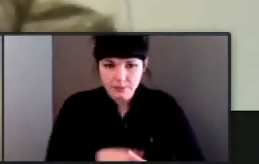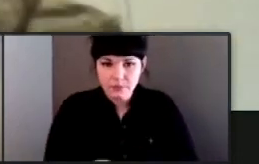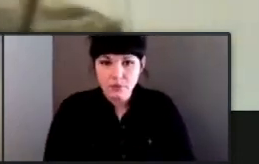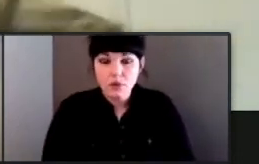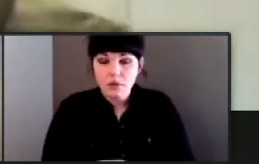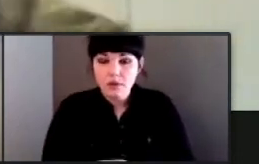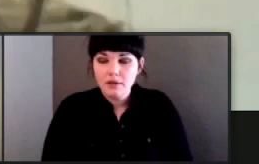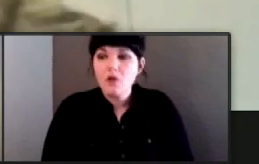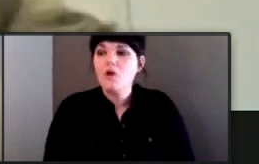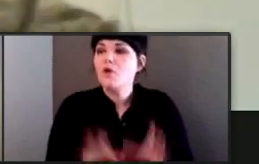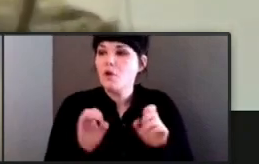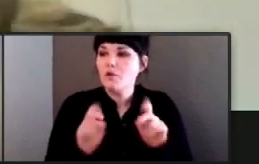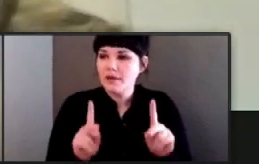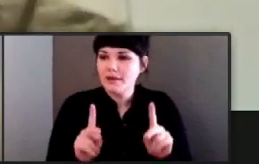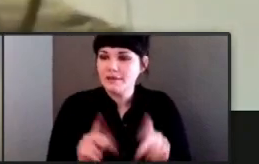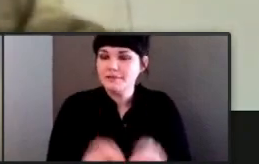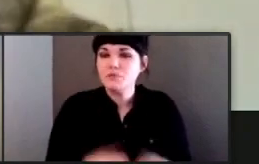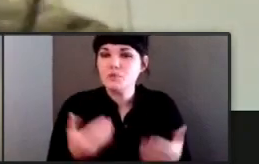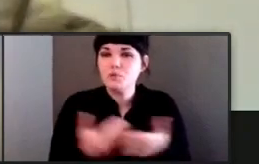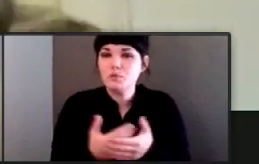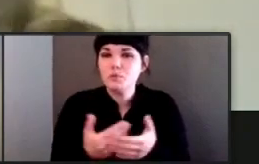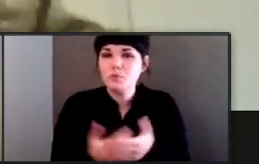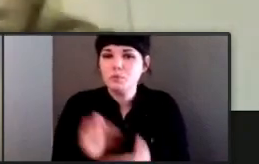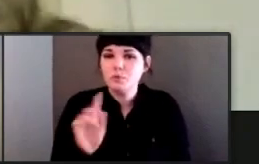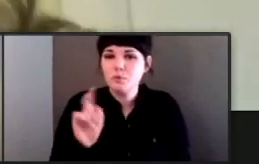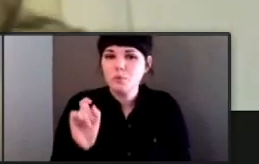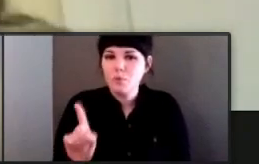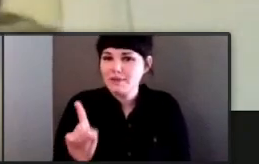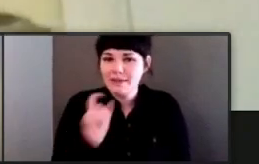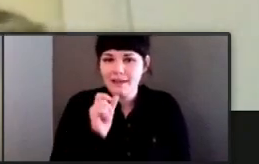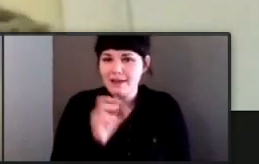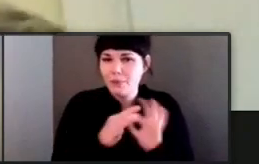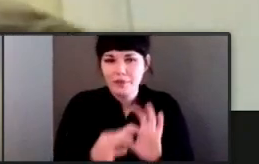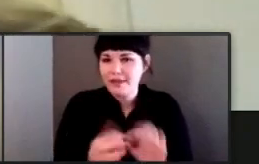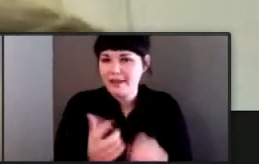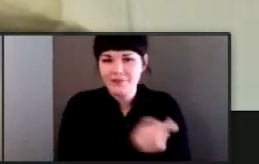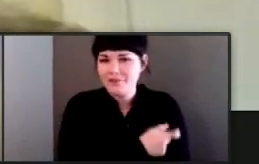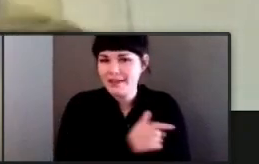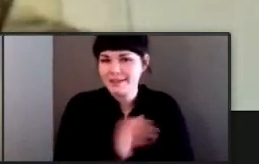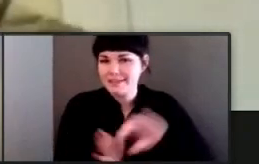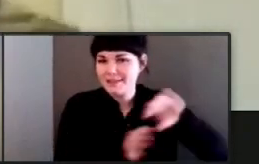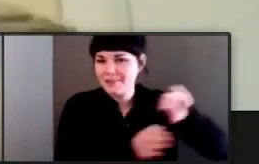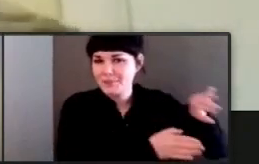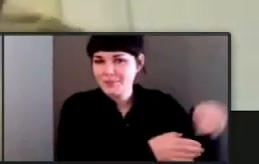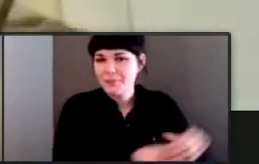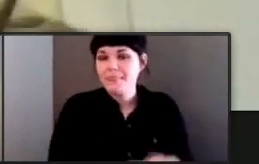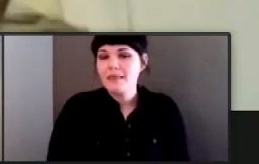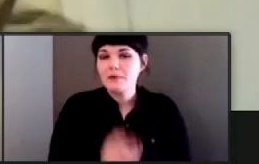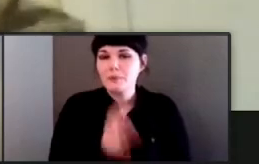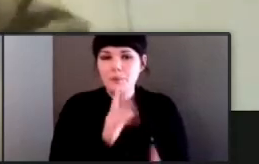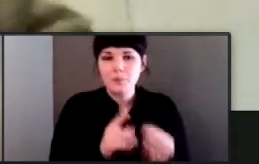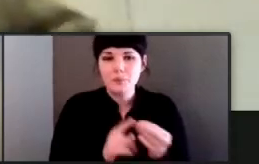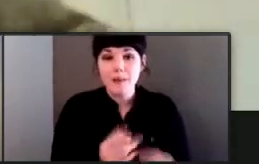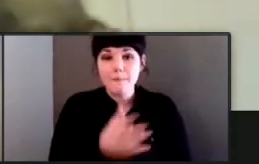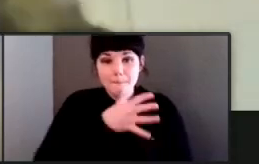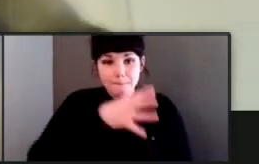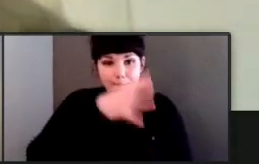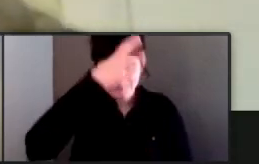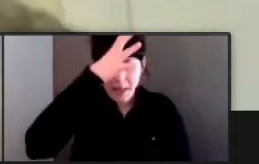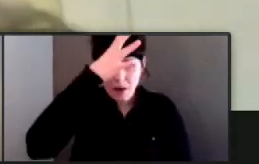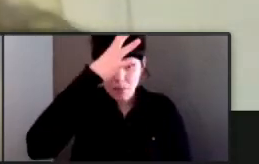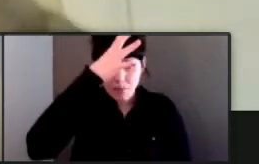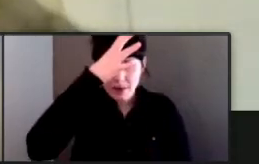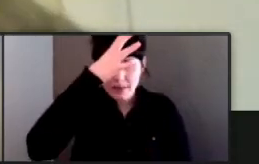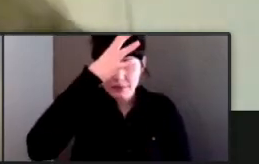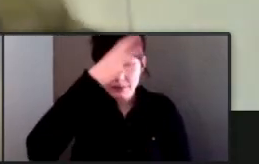to the parent interaction with their student and helping with